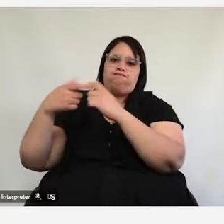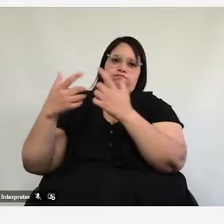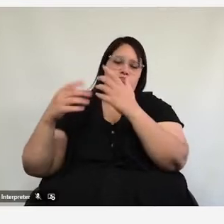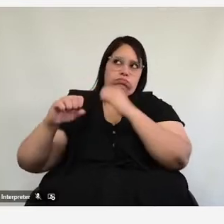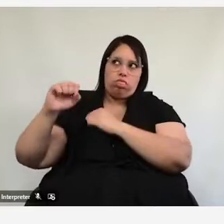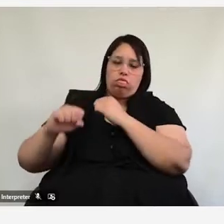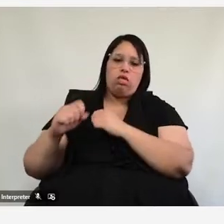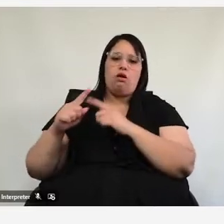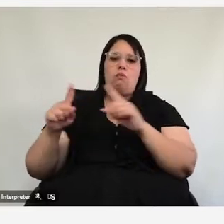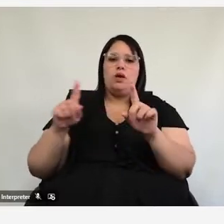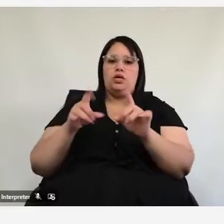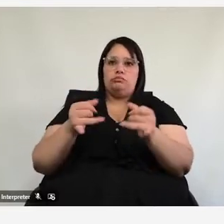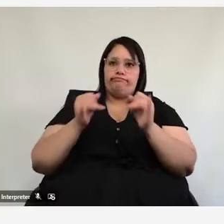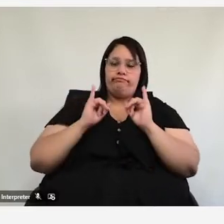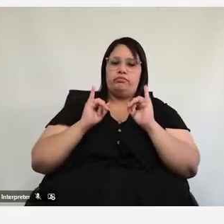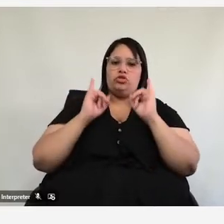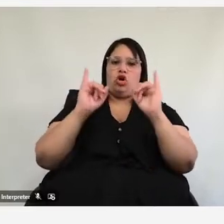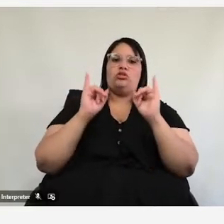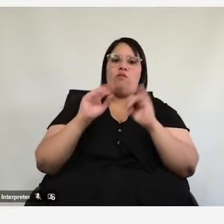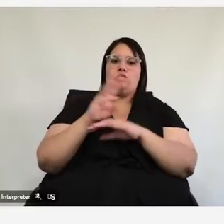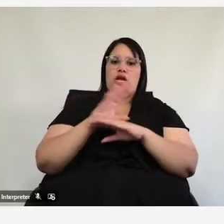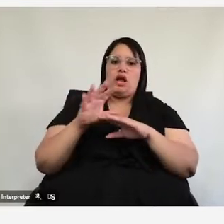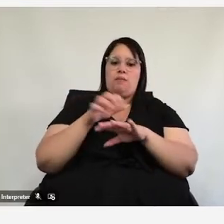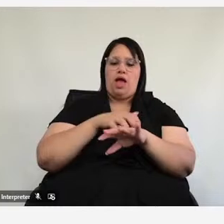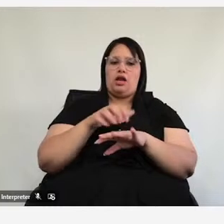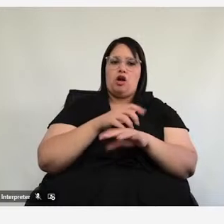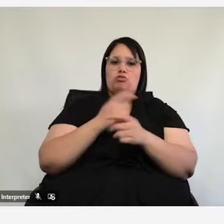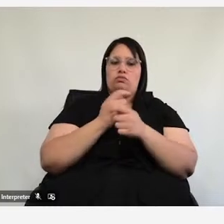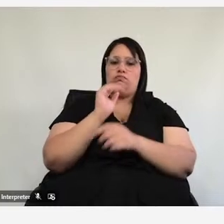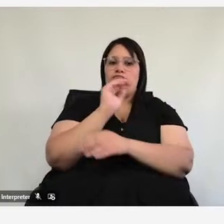disaster for the Western Cape's agricultural exports.